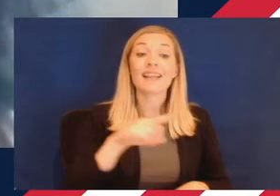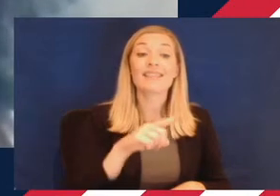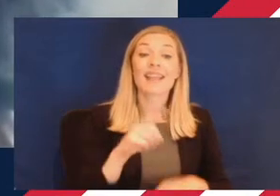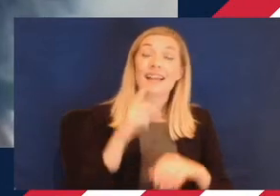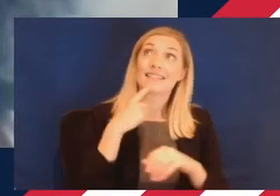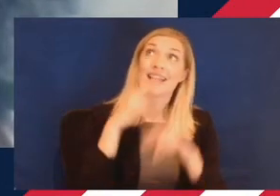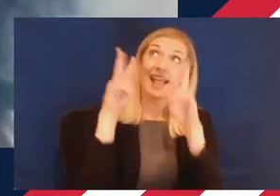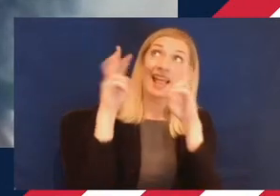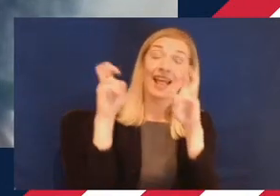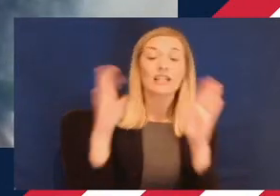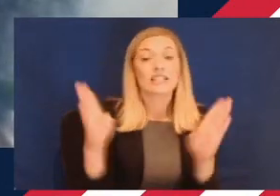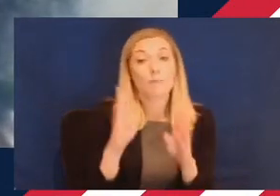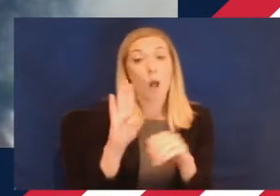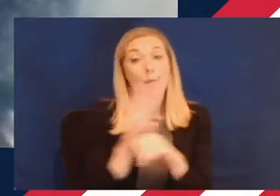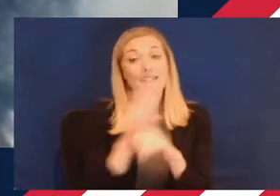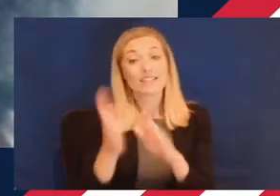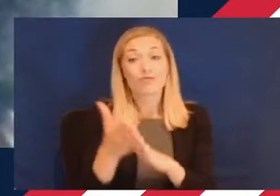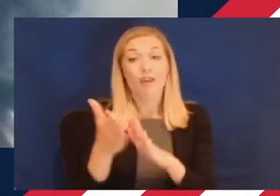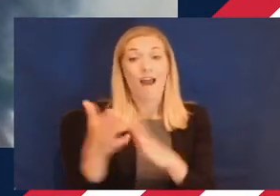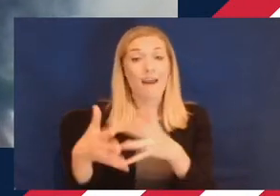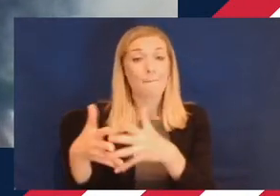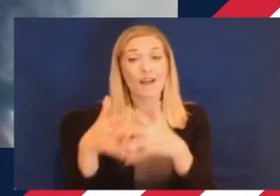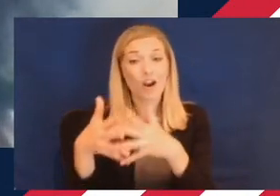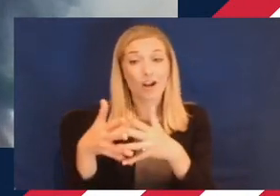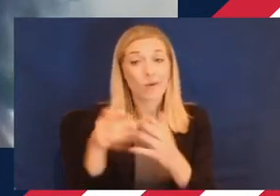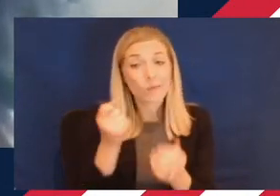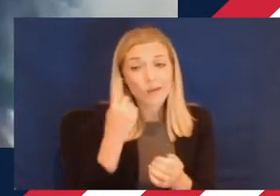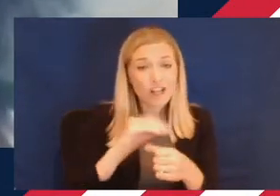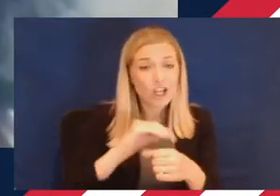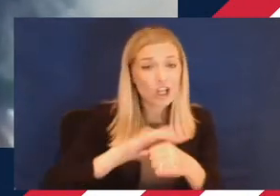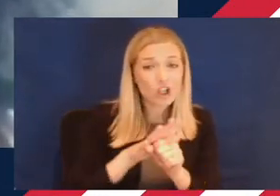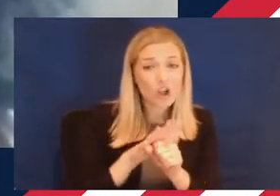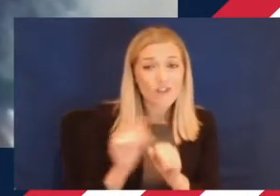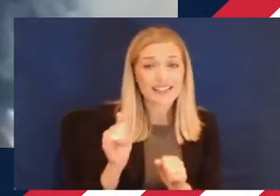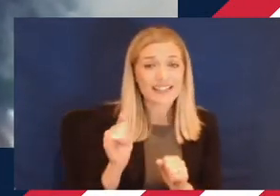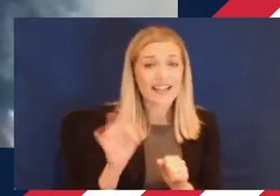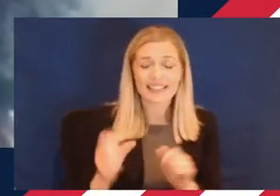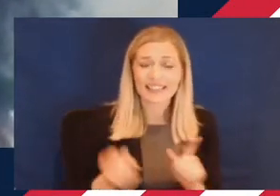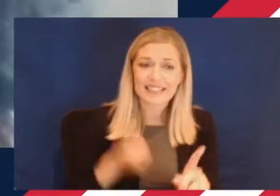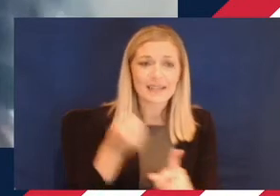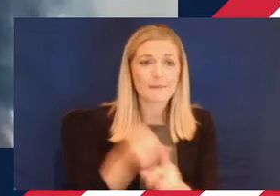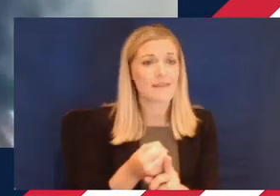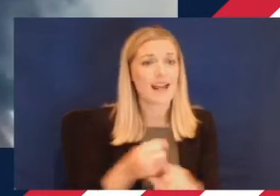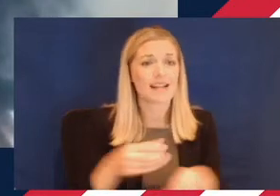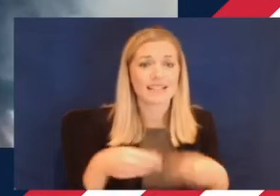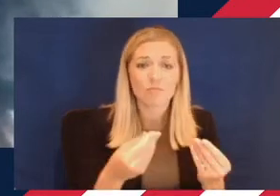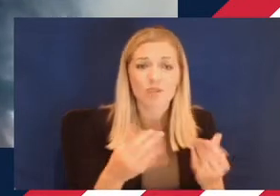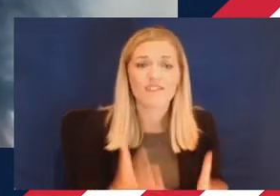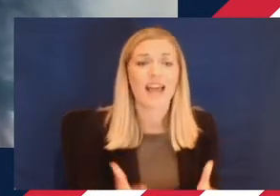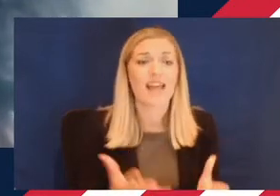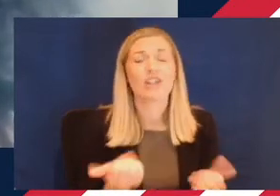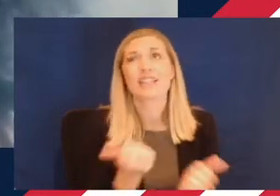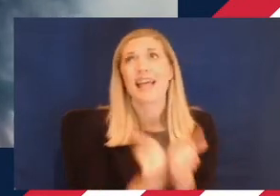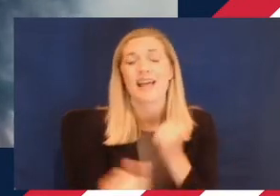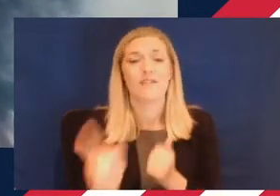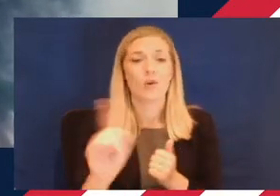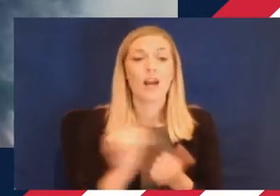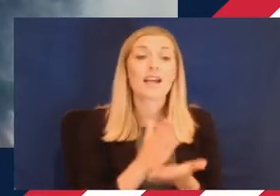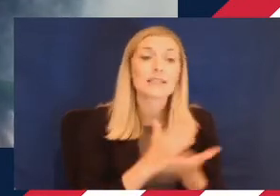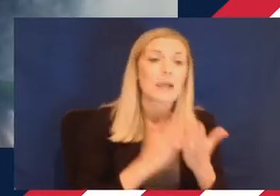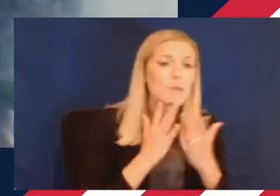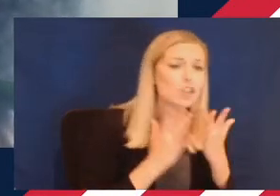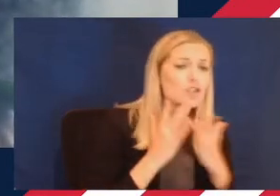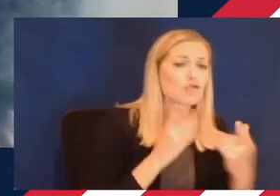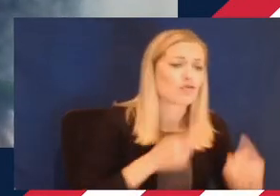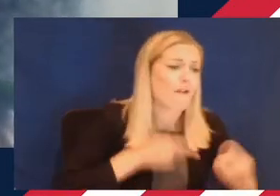Well, COVID-19 is impacting providers everywhere, and some are struggling to stay afloat. Some have even closed. Others were ready